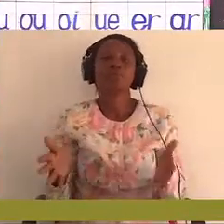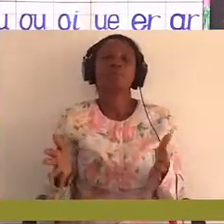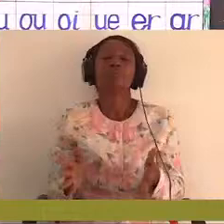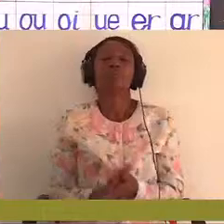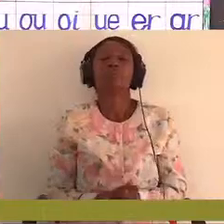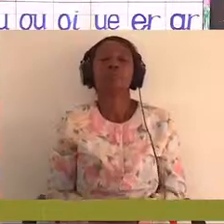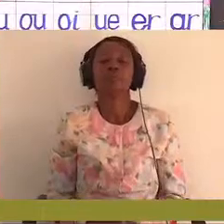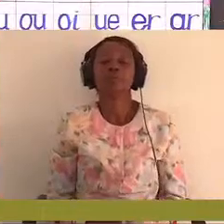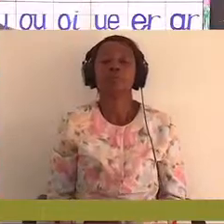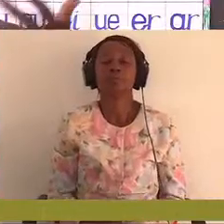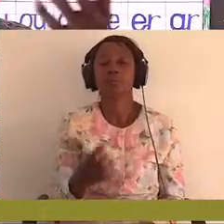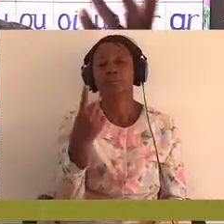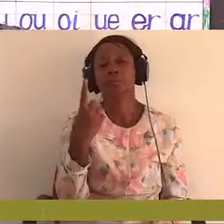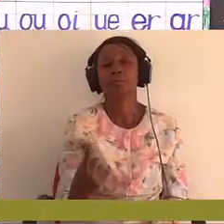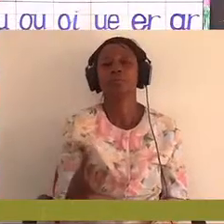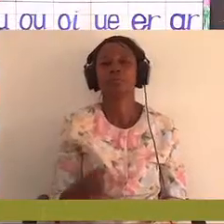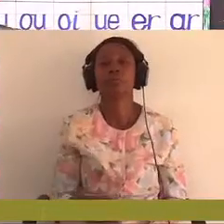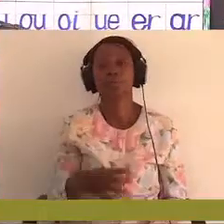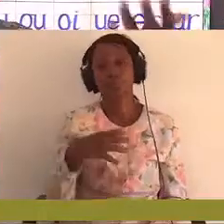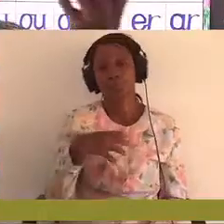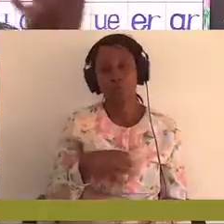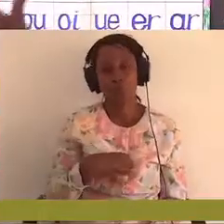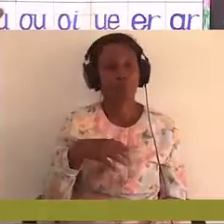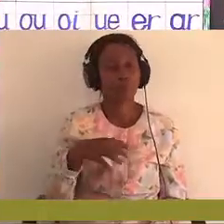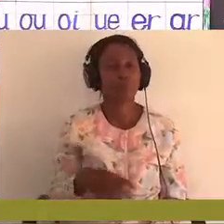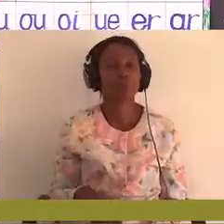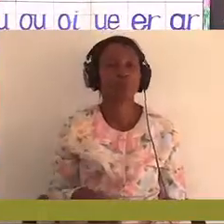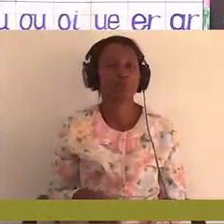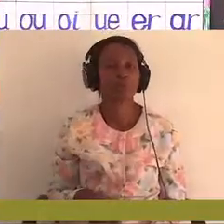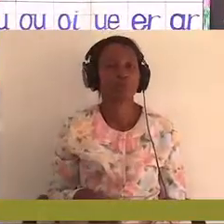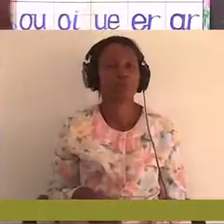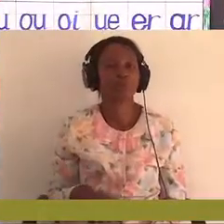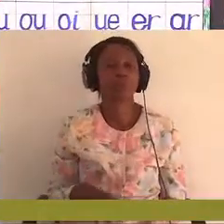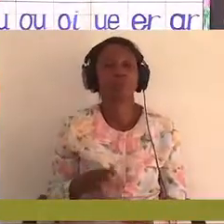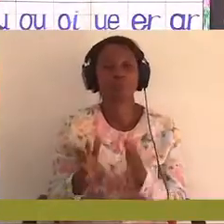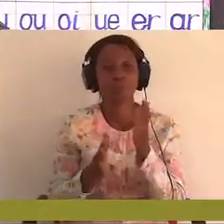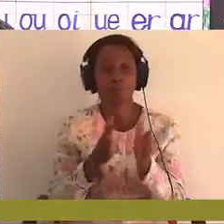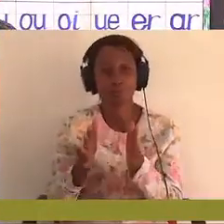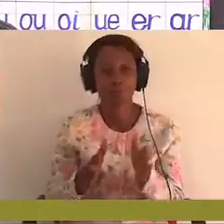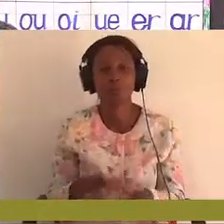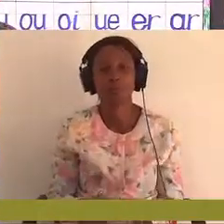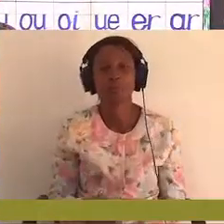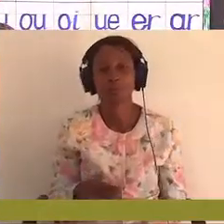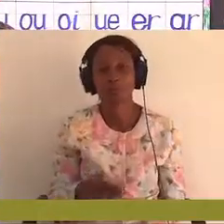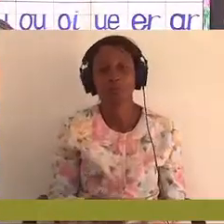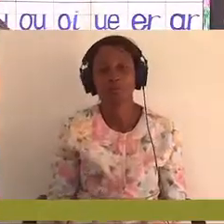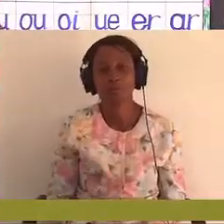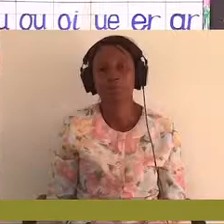So now, I only want to hear from you.